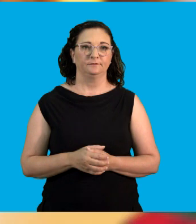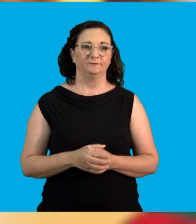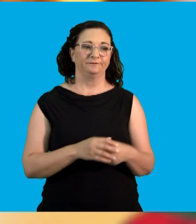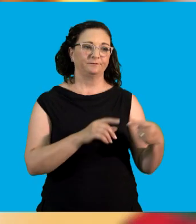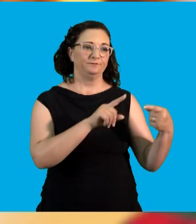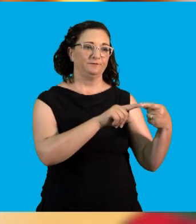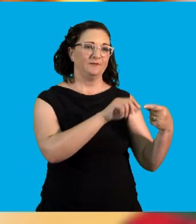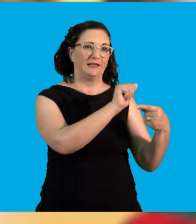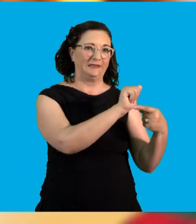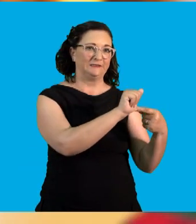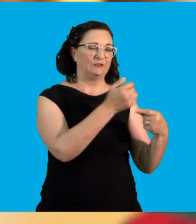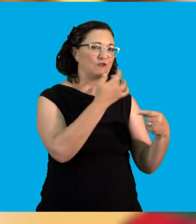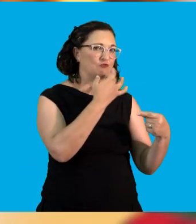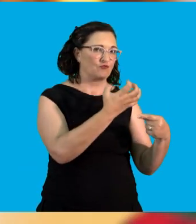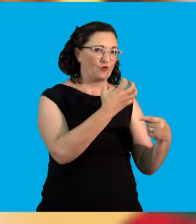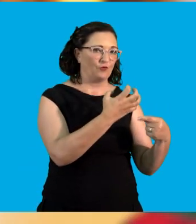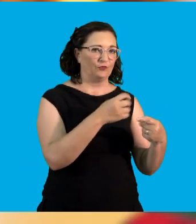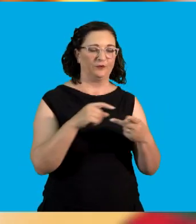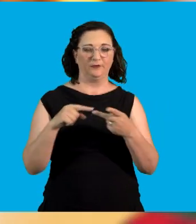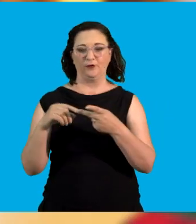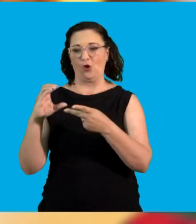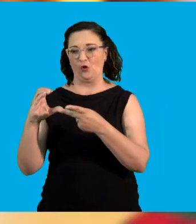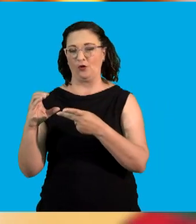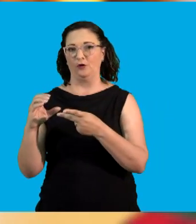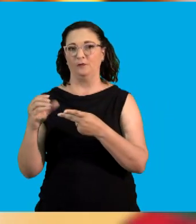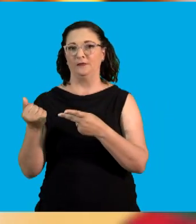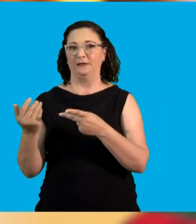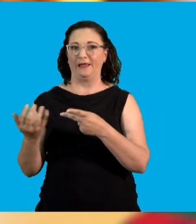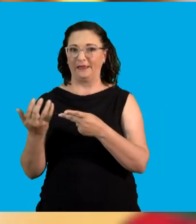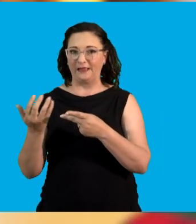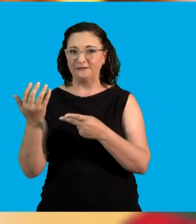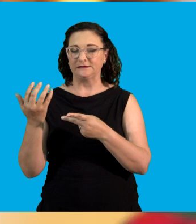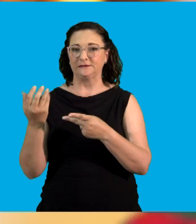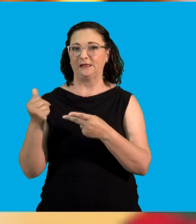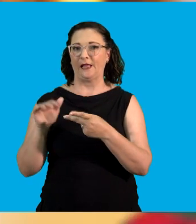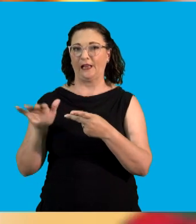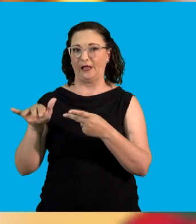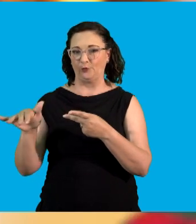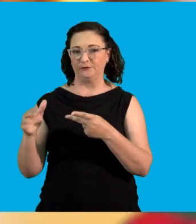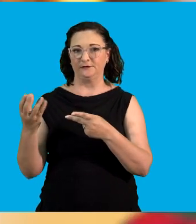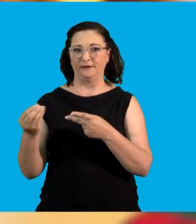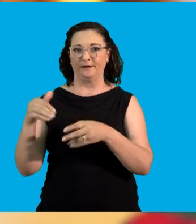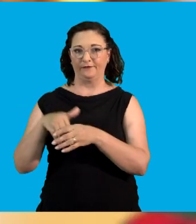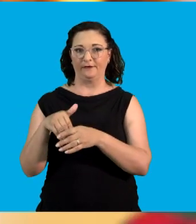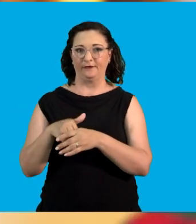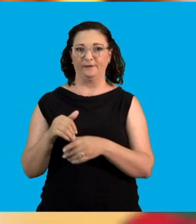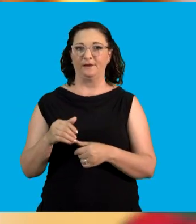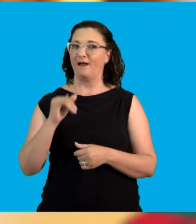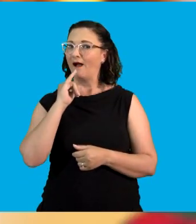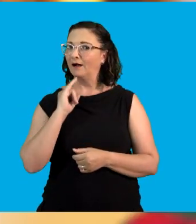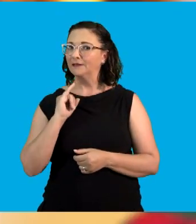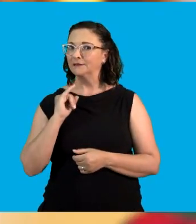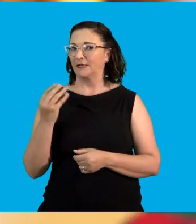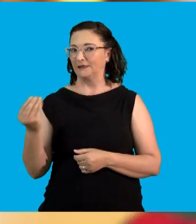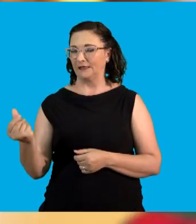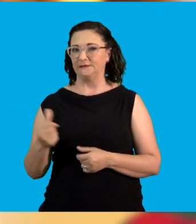rocky materials, and we just said that comets are made up of gases as well as liquids, and then they're made up